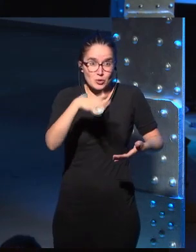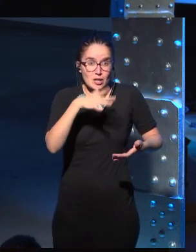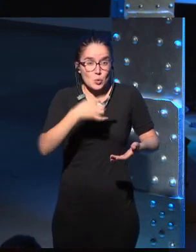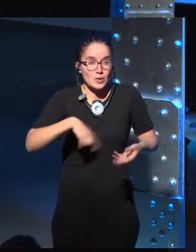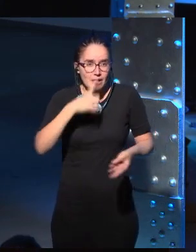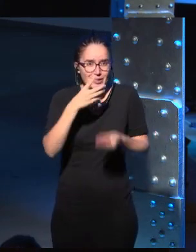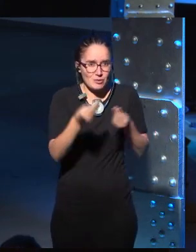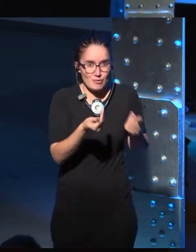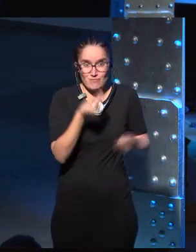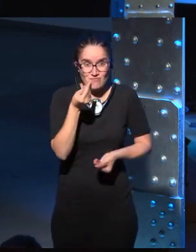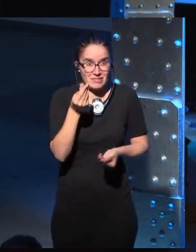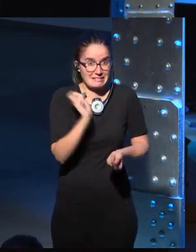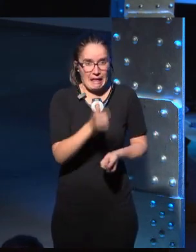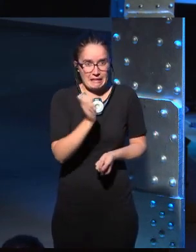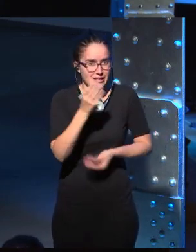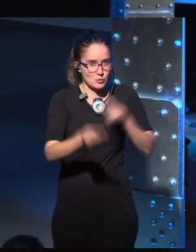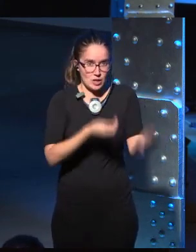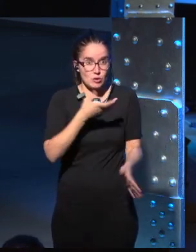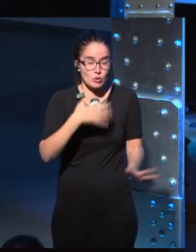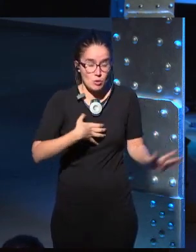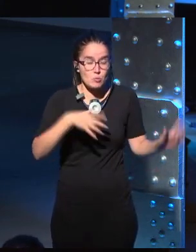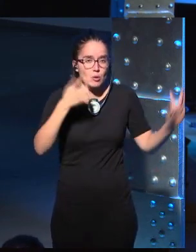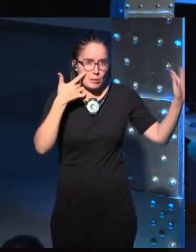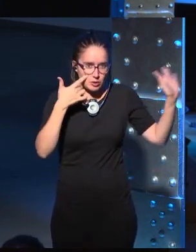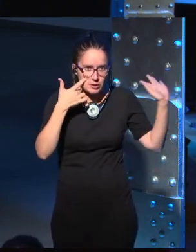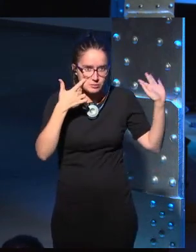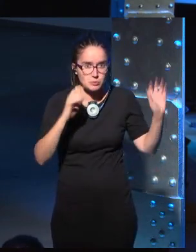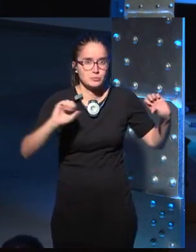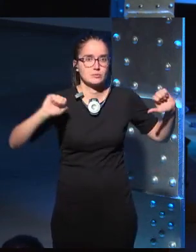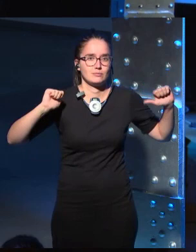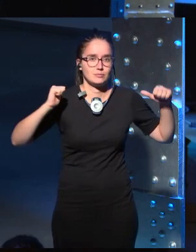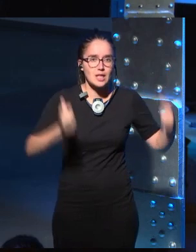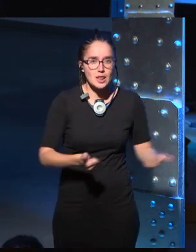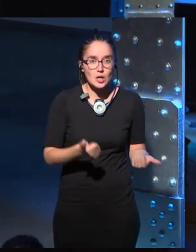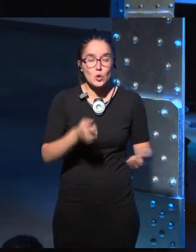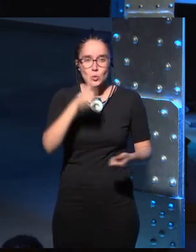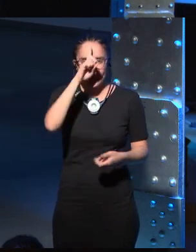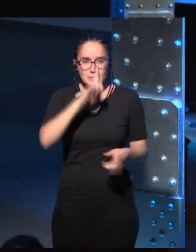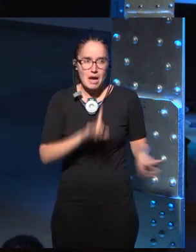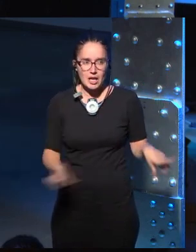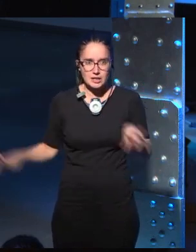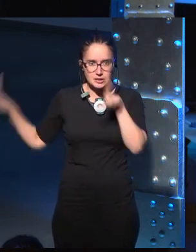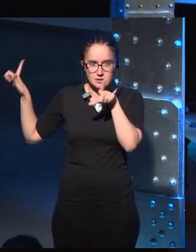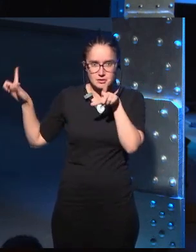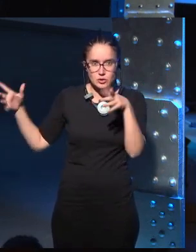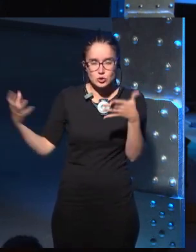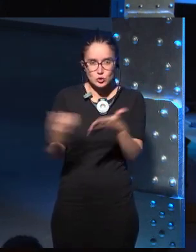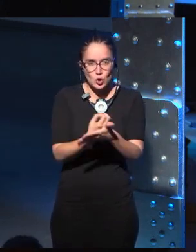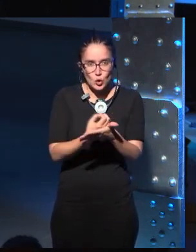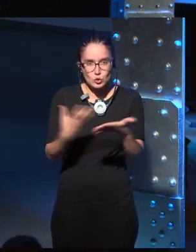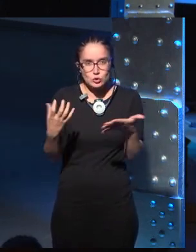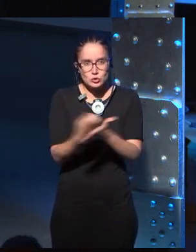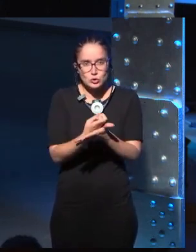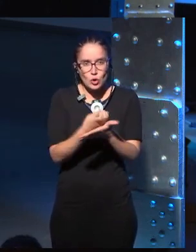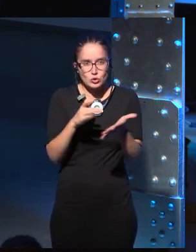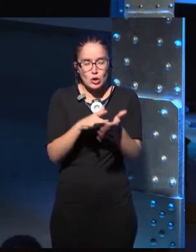the way through. But let's see. So, let's start with some images. We've all been on holiday